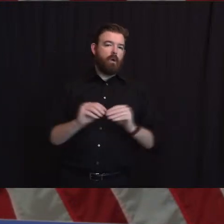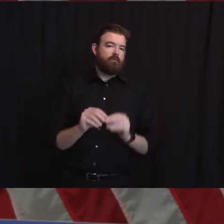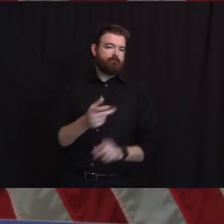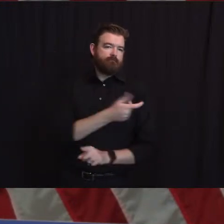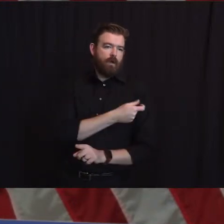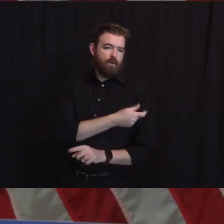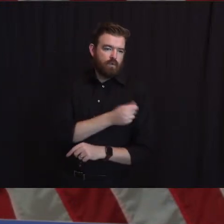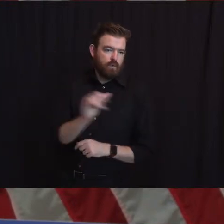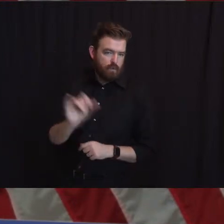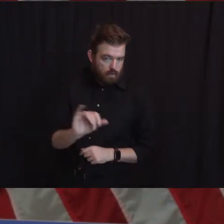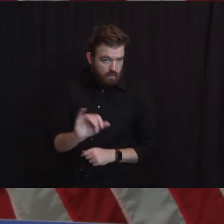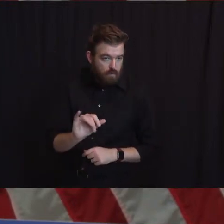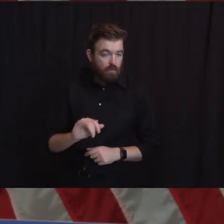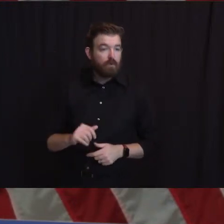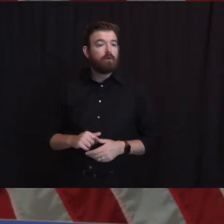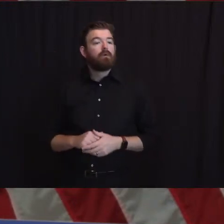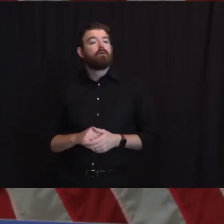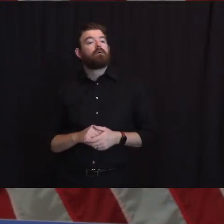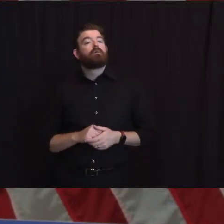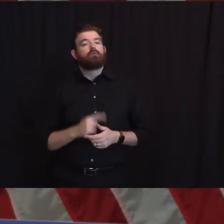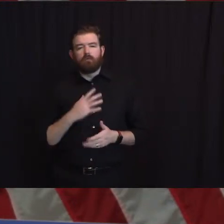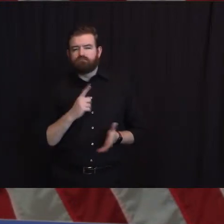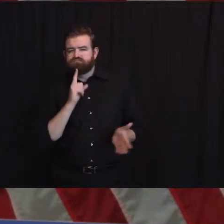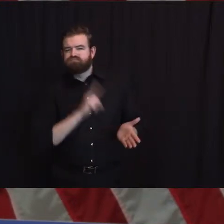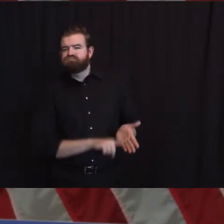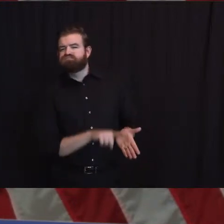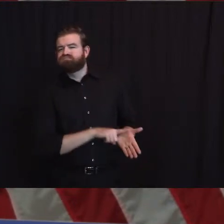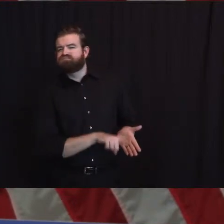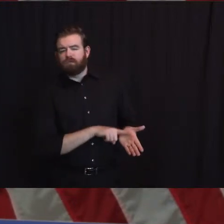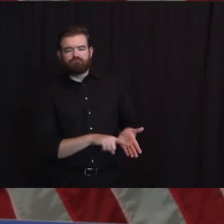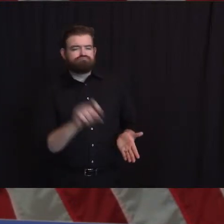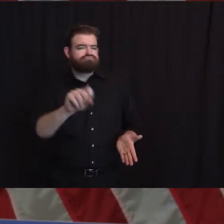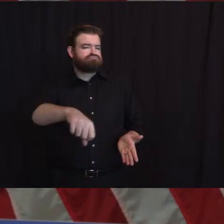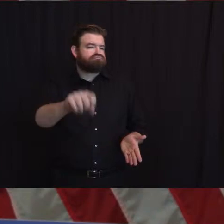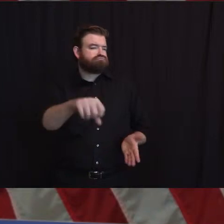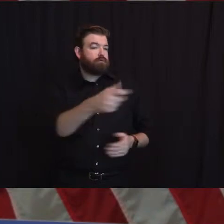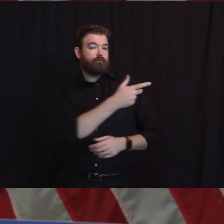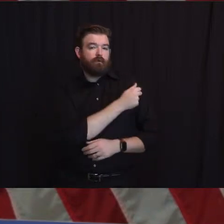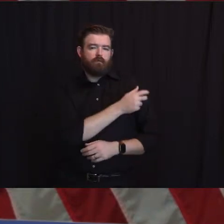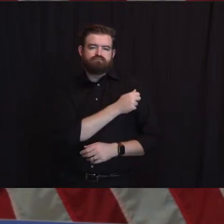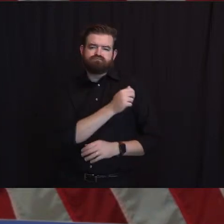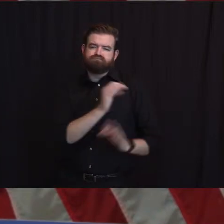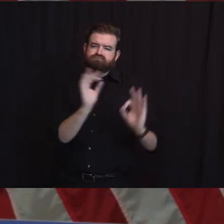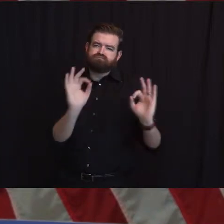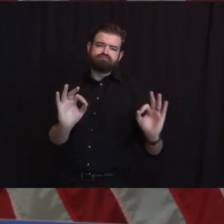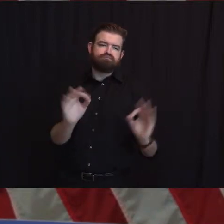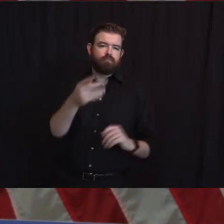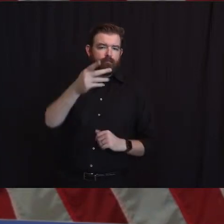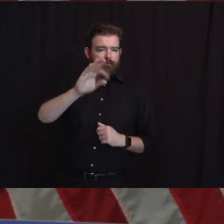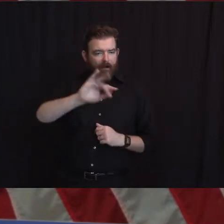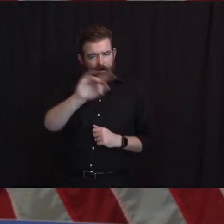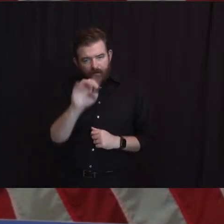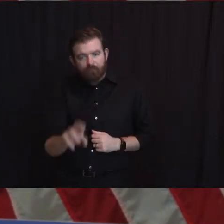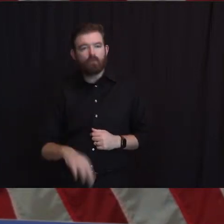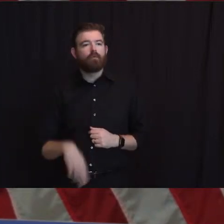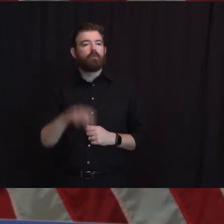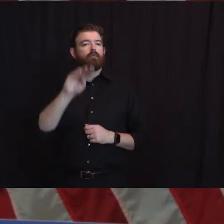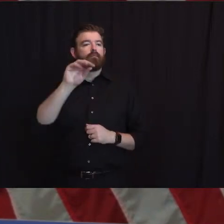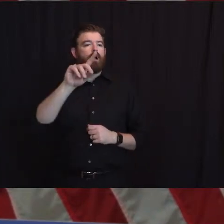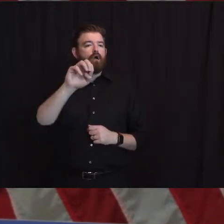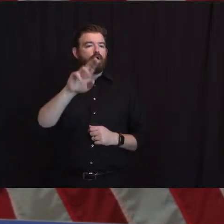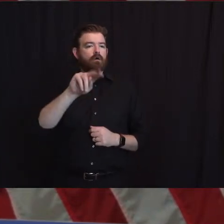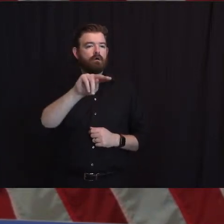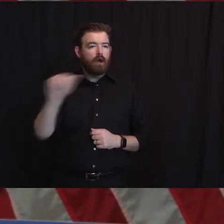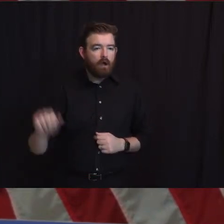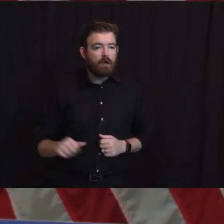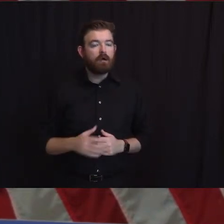studies are incredibly effective. The Pfizer vaccine, the mRNA vaccine, and soon we'll see some post-authorization